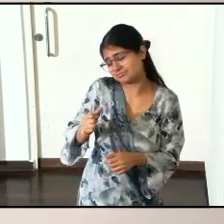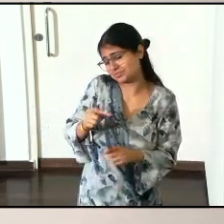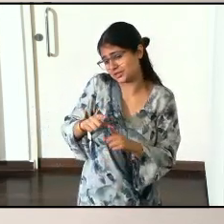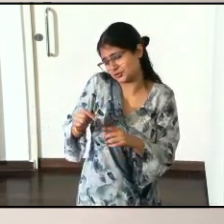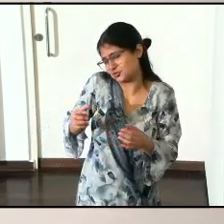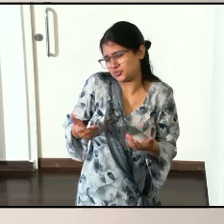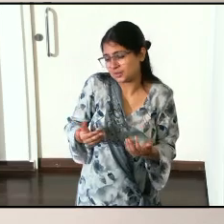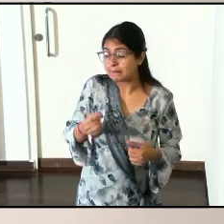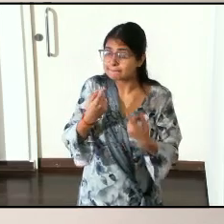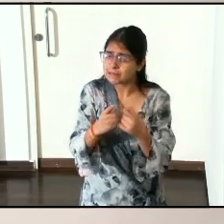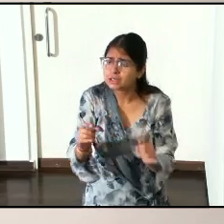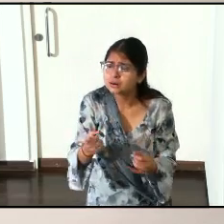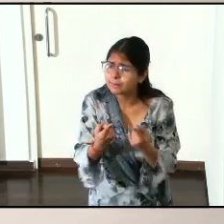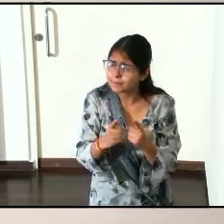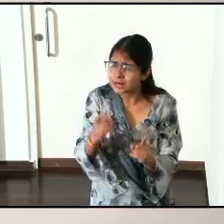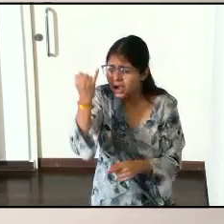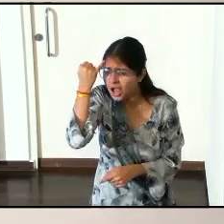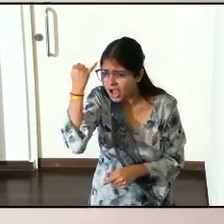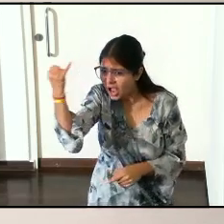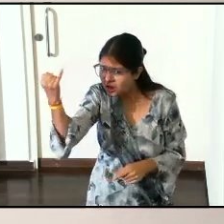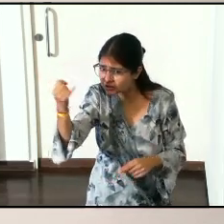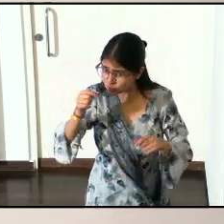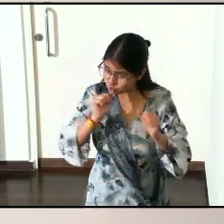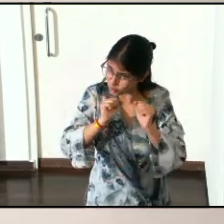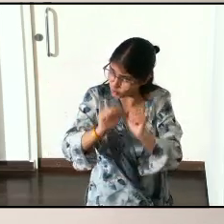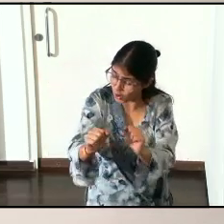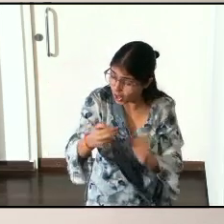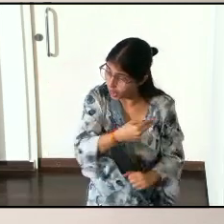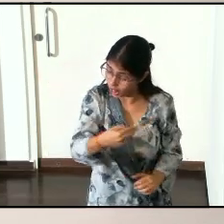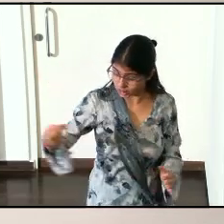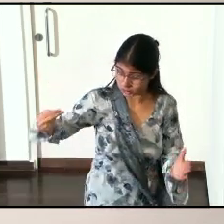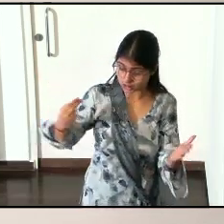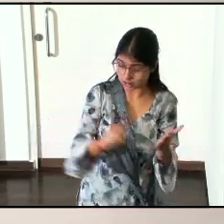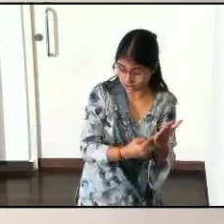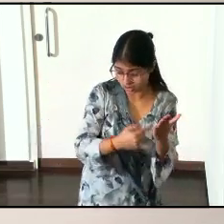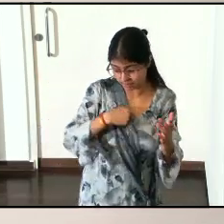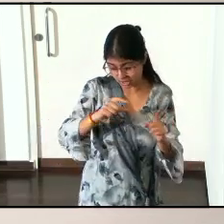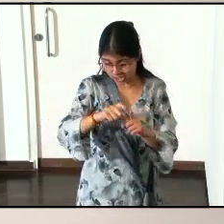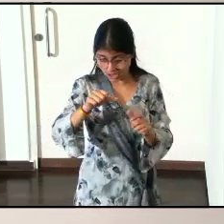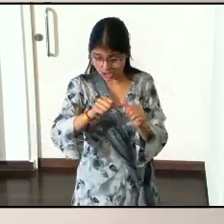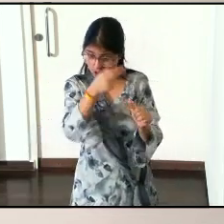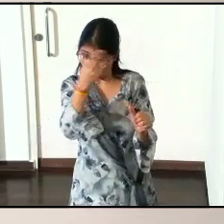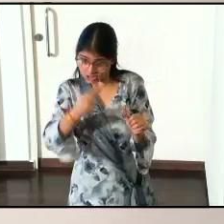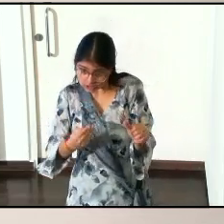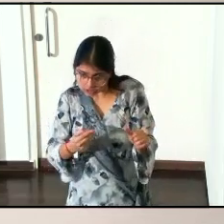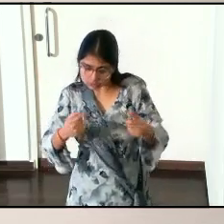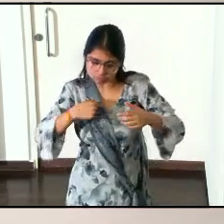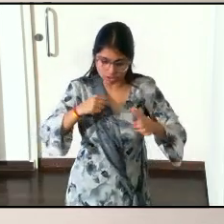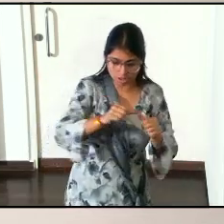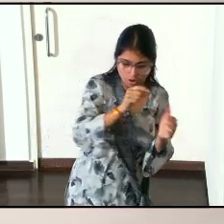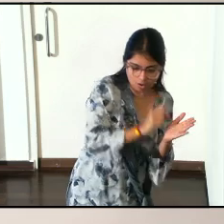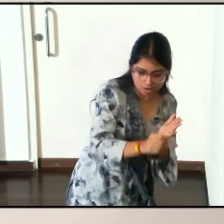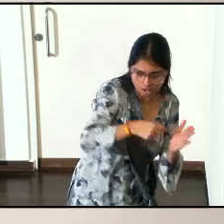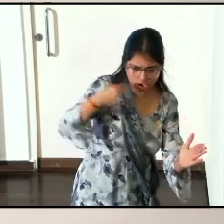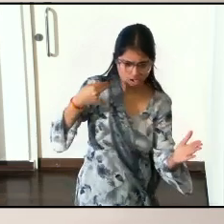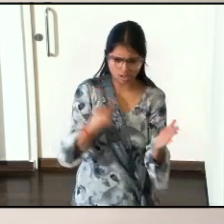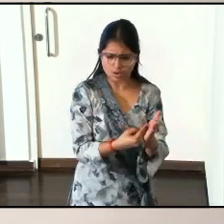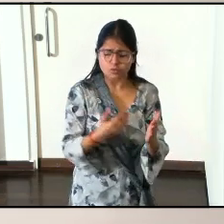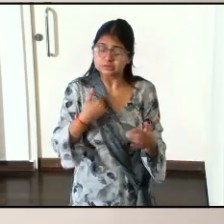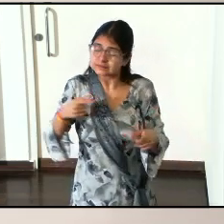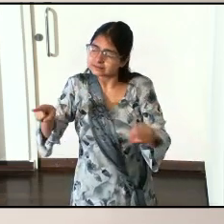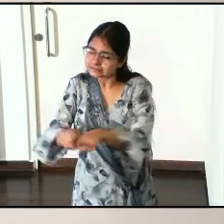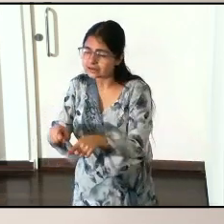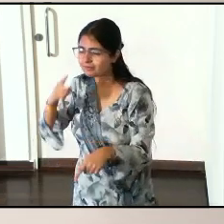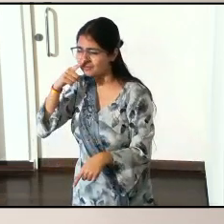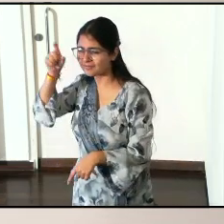the idea that you should have your name, that you should have an author, you should have an artist, that's why I was asking Vani this thing